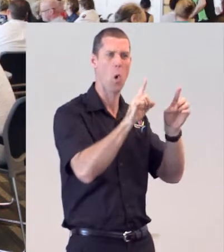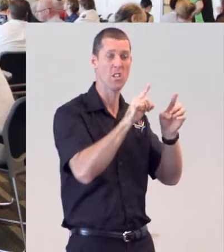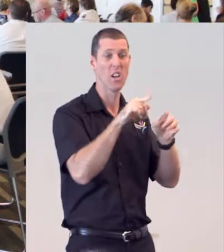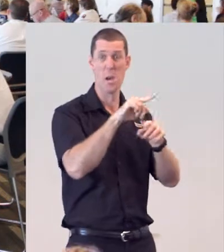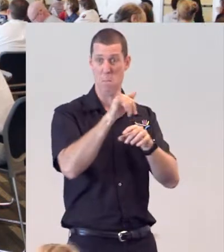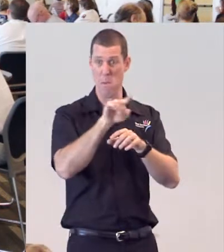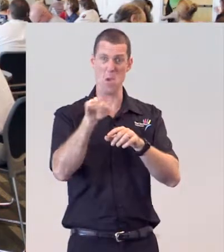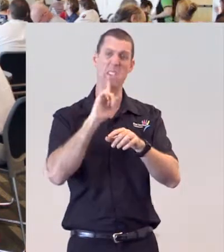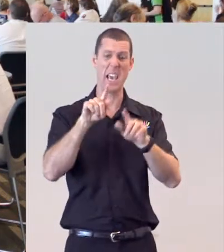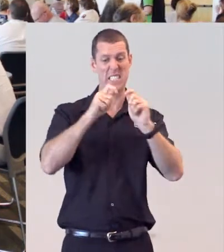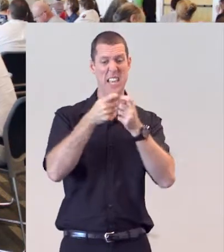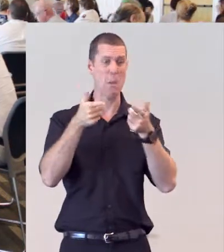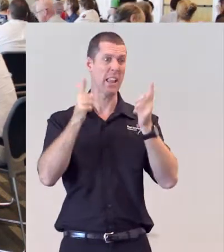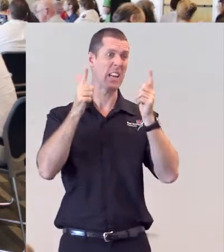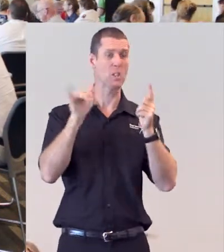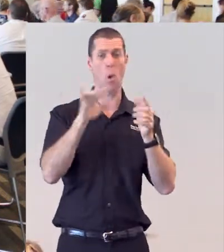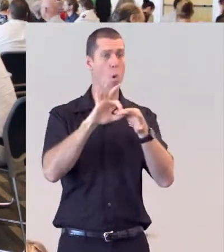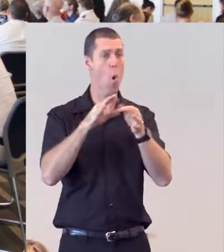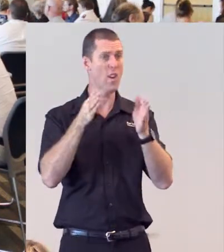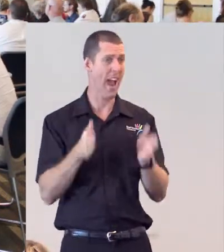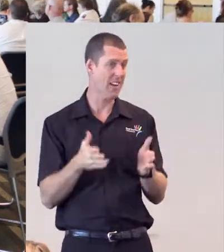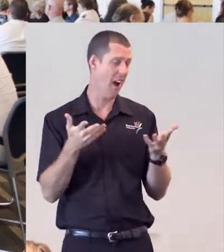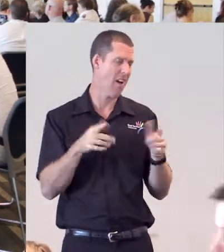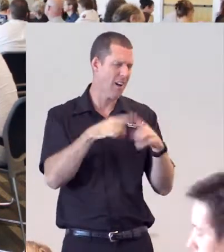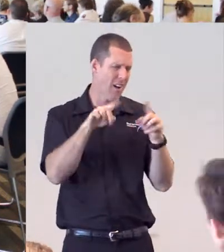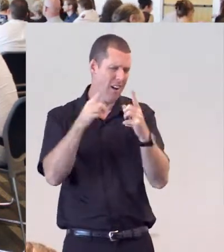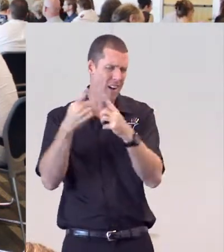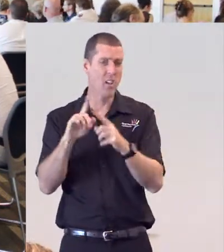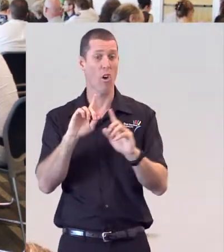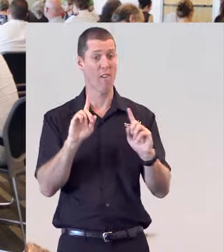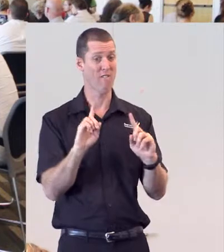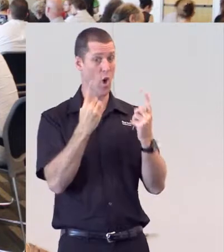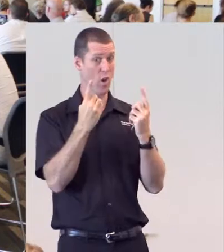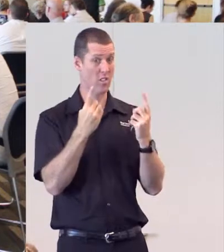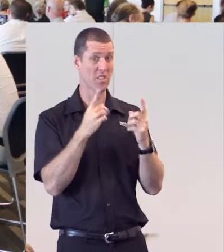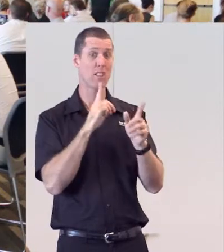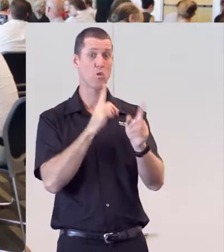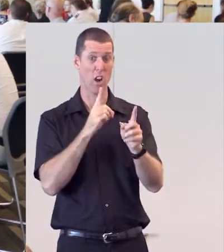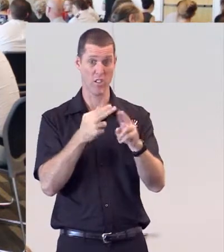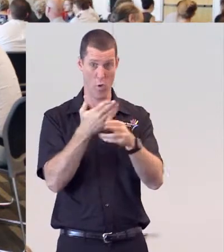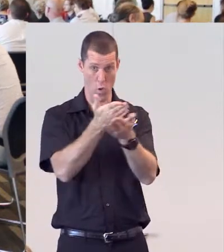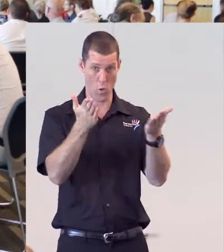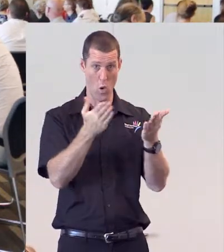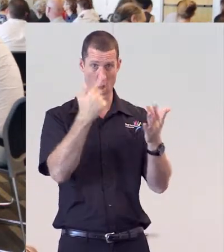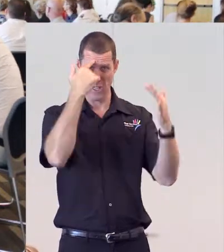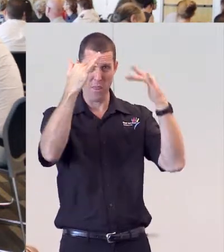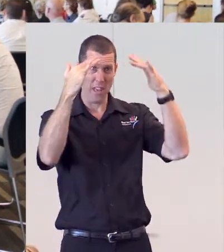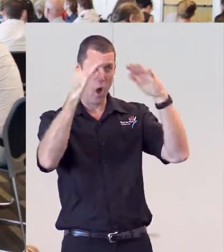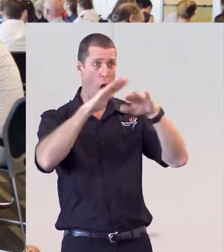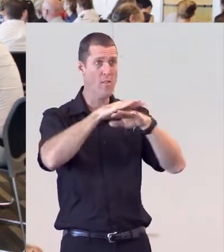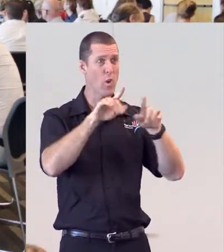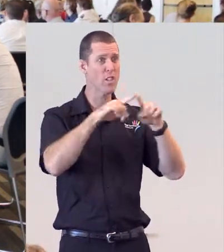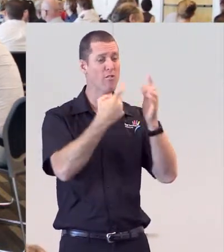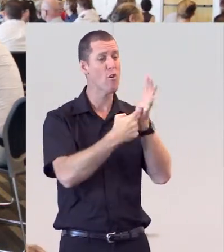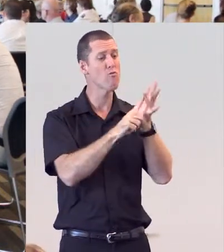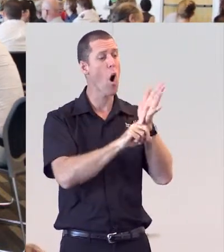there might be coordinators, there's a whole range of things. So the first step is for you to think about the roles that